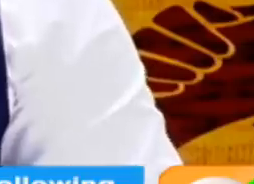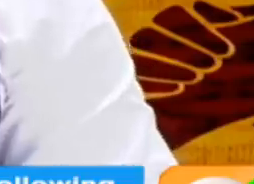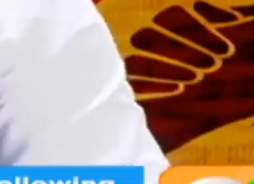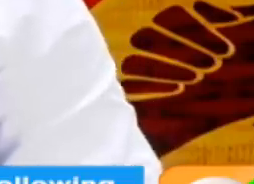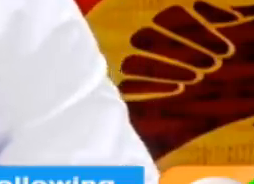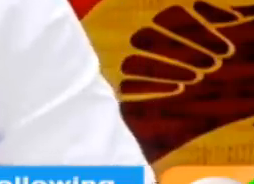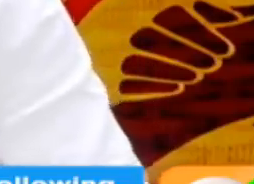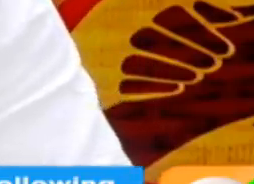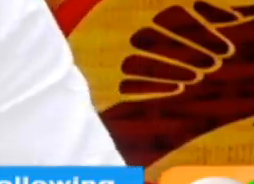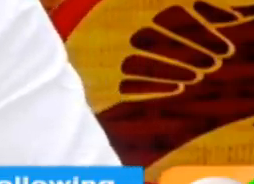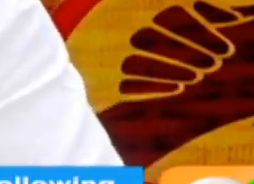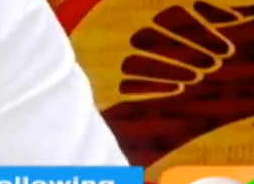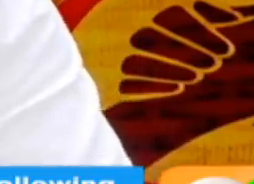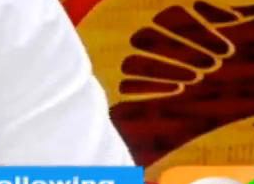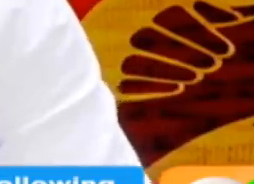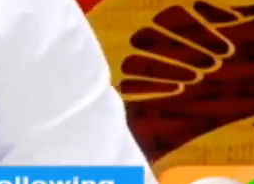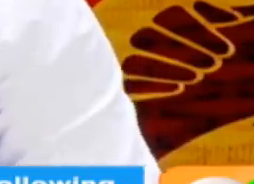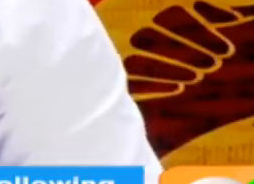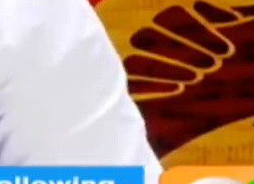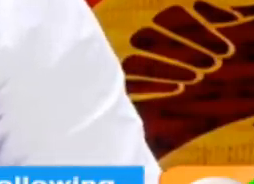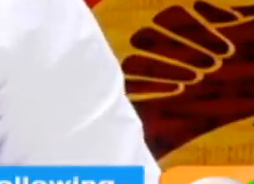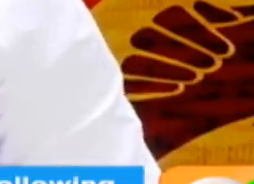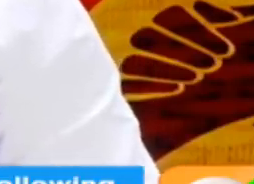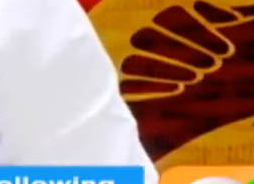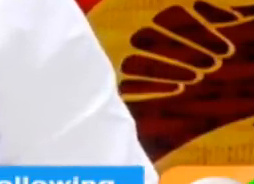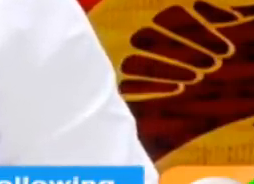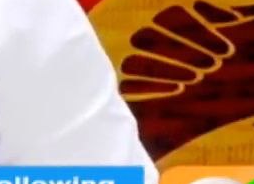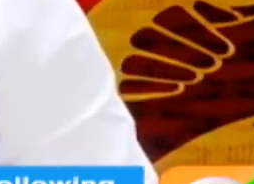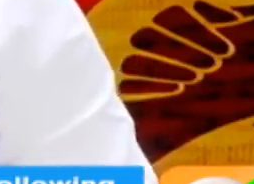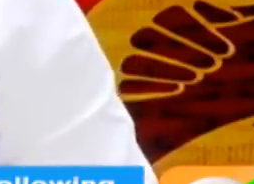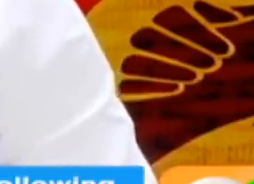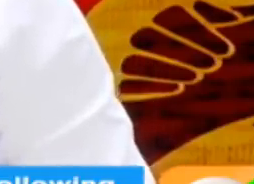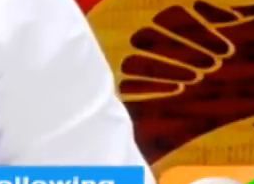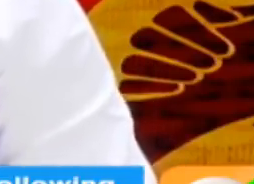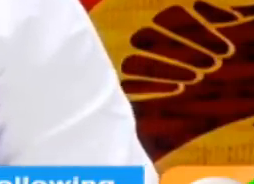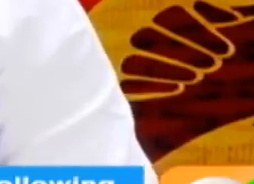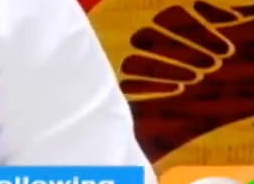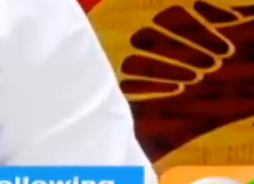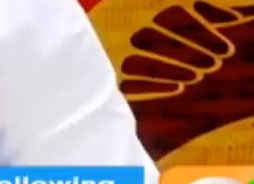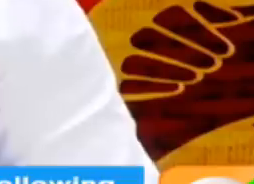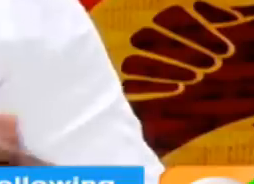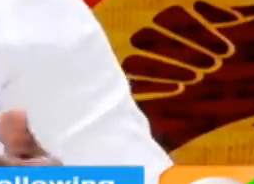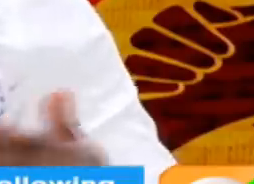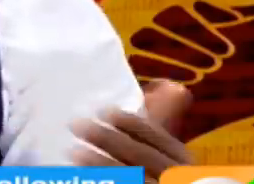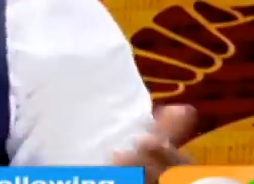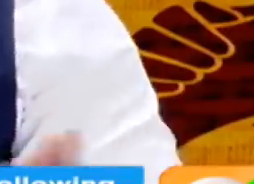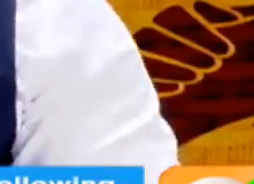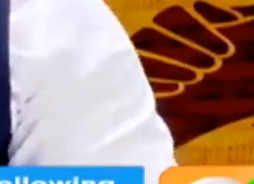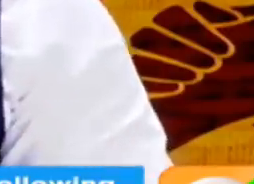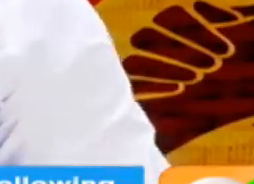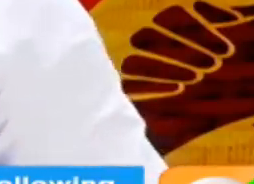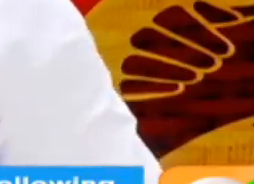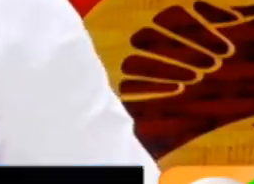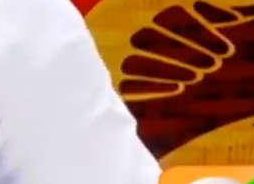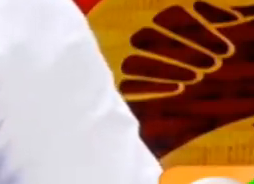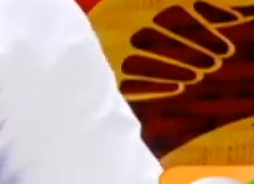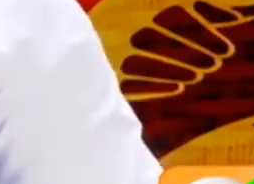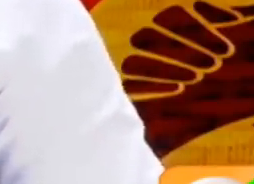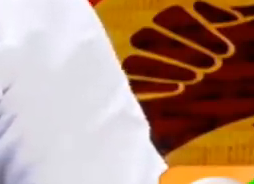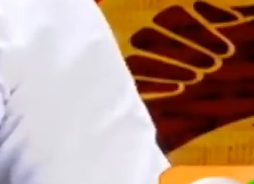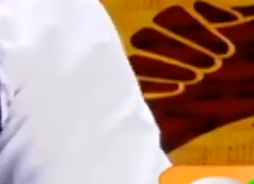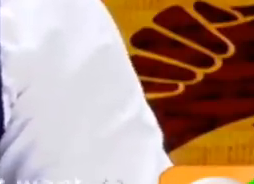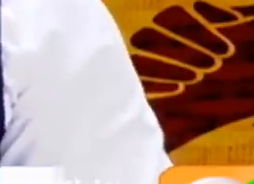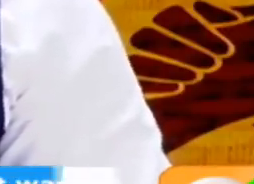a lot of time individuals and certain interests. Because you have to go back and look at the elections